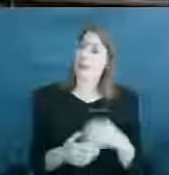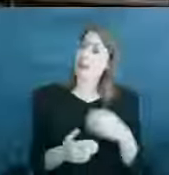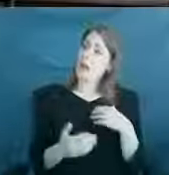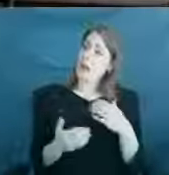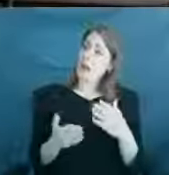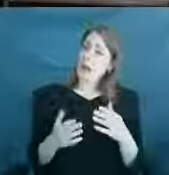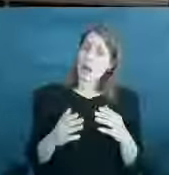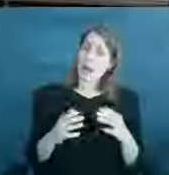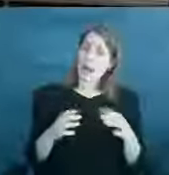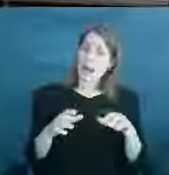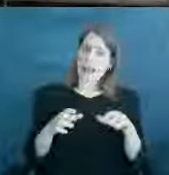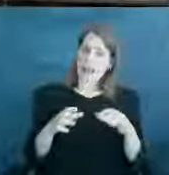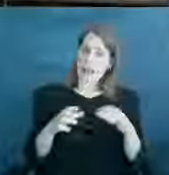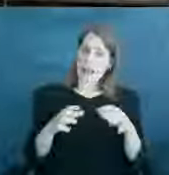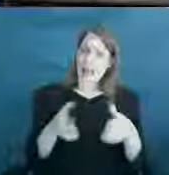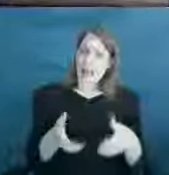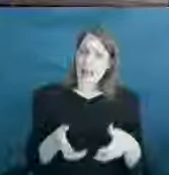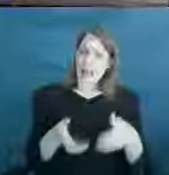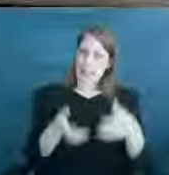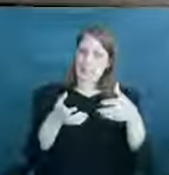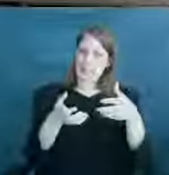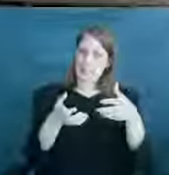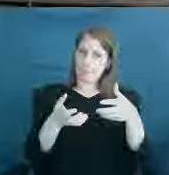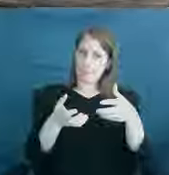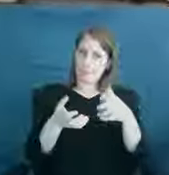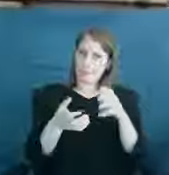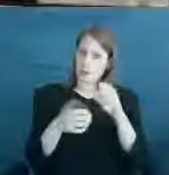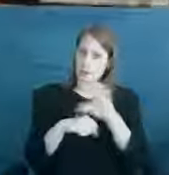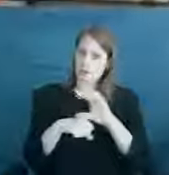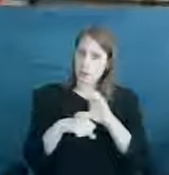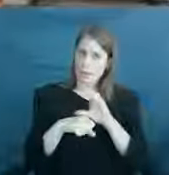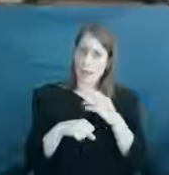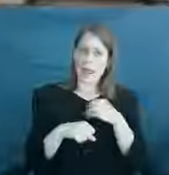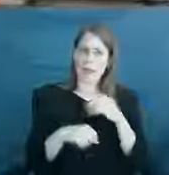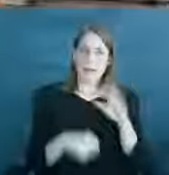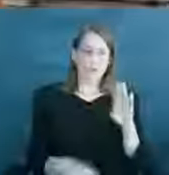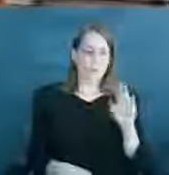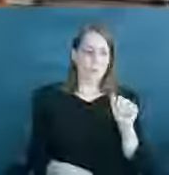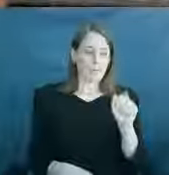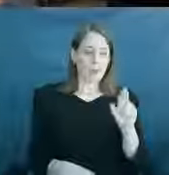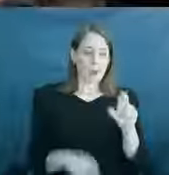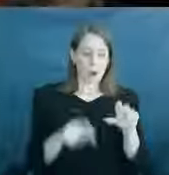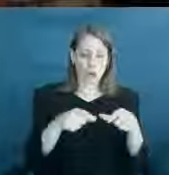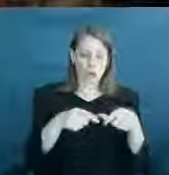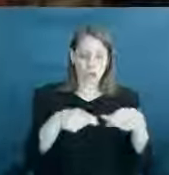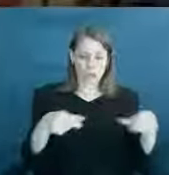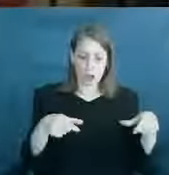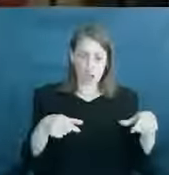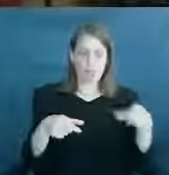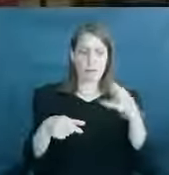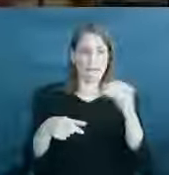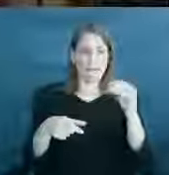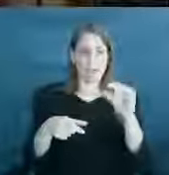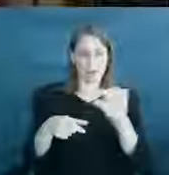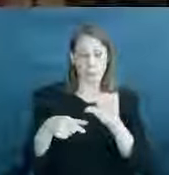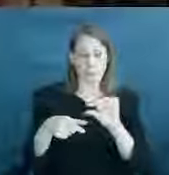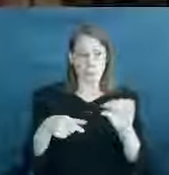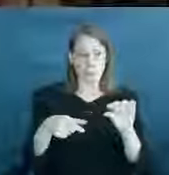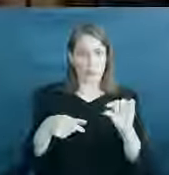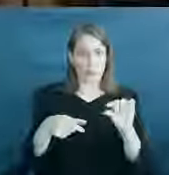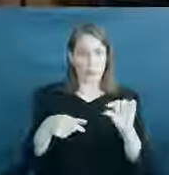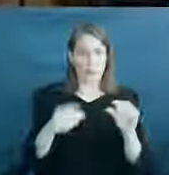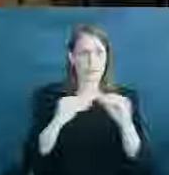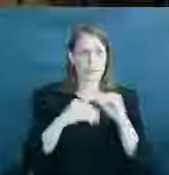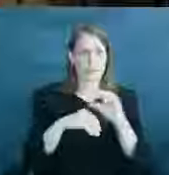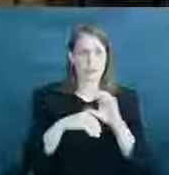work. And you've thought about that. Can you explain what you were doing here? I was like lifting it out of the chocolate, so there's like the bar of